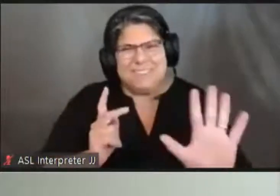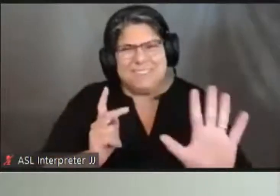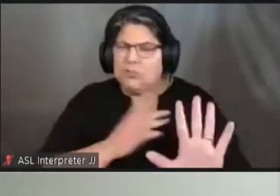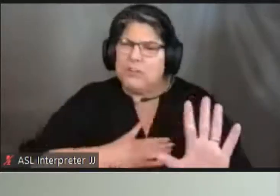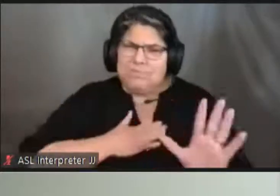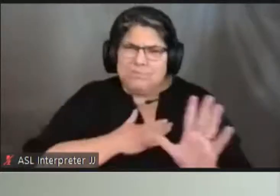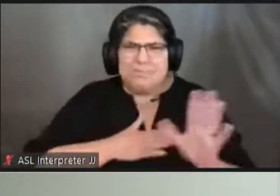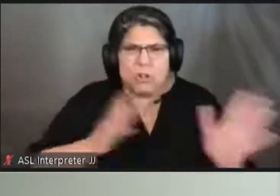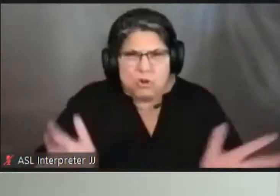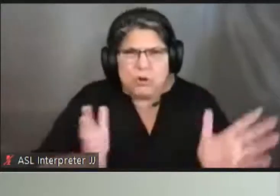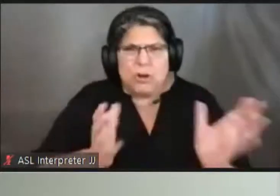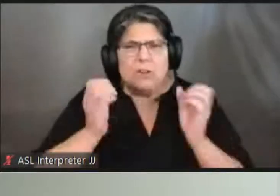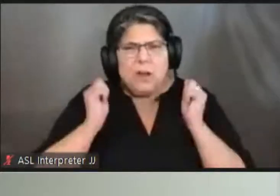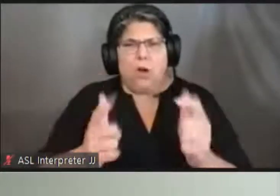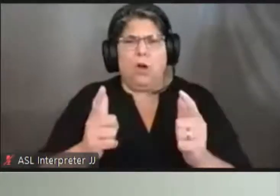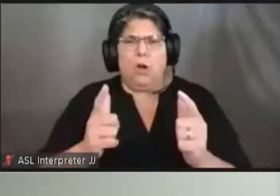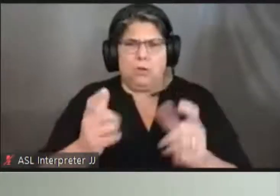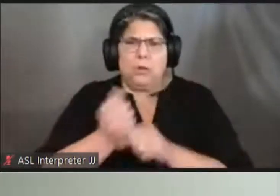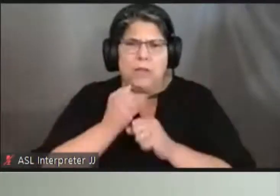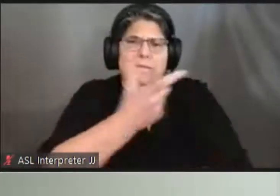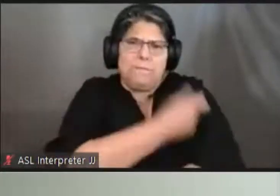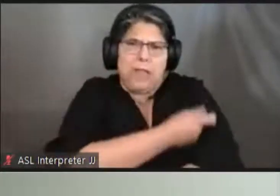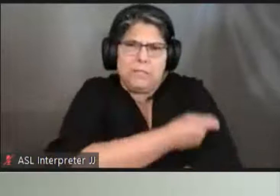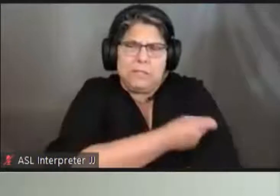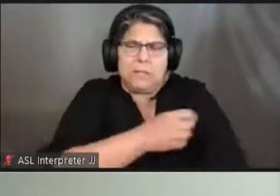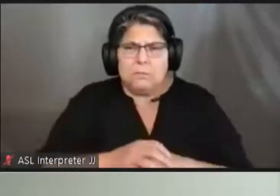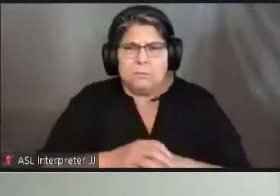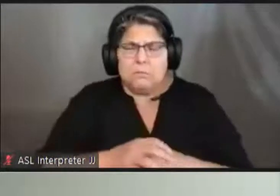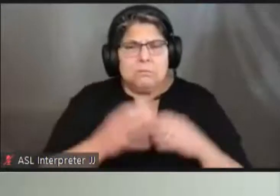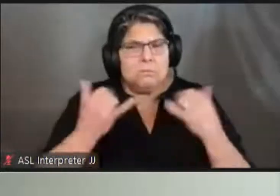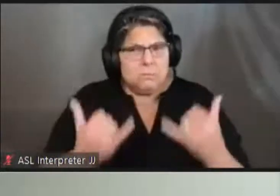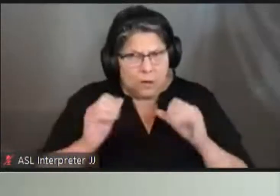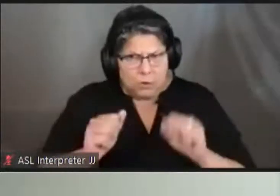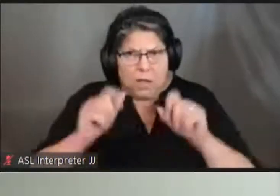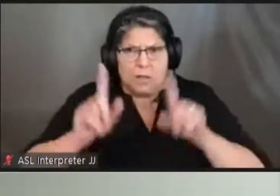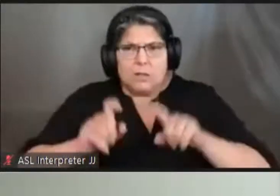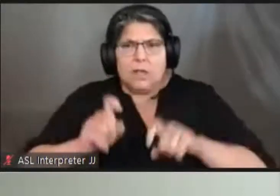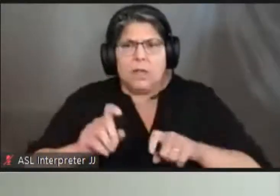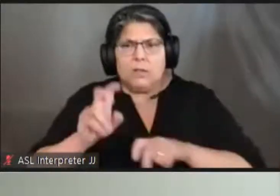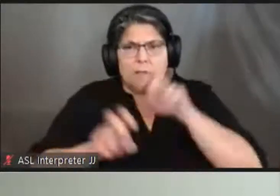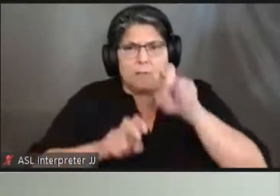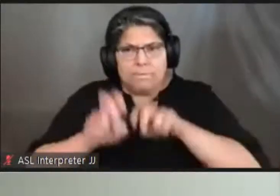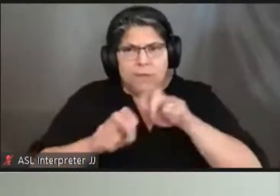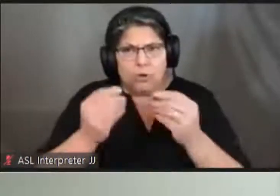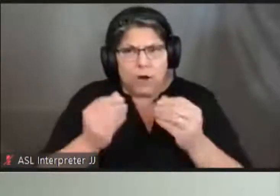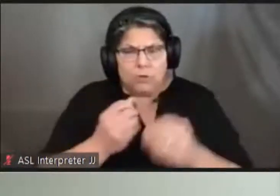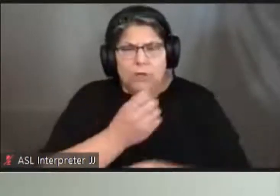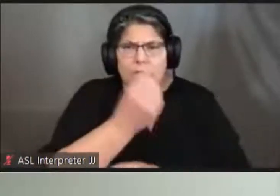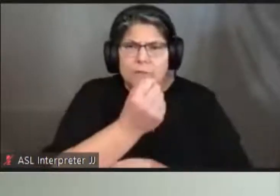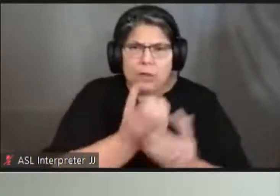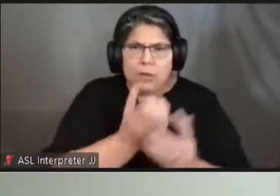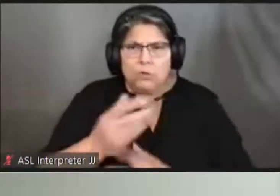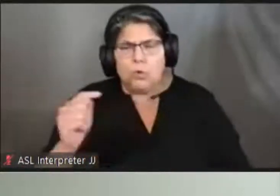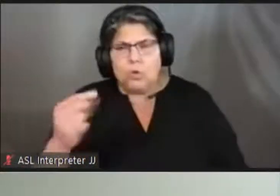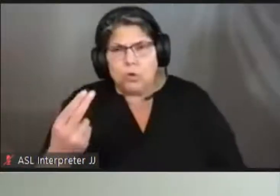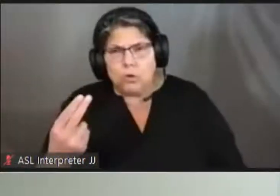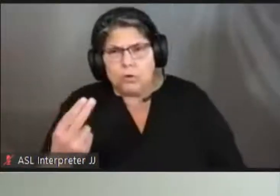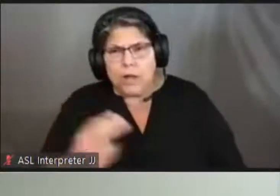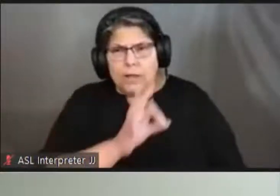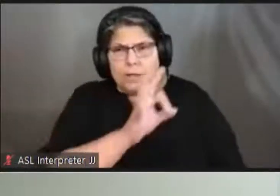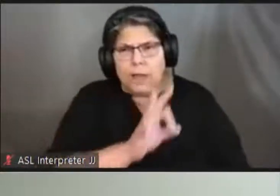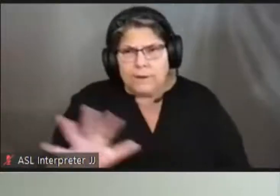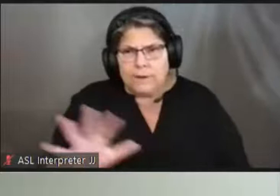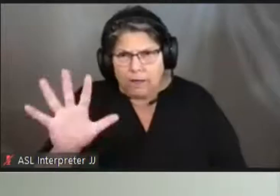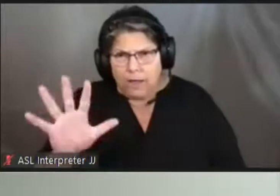vaccinated. Testing now is available at the fairgrounds from Saturday to Thursday, 9 to 5 p.m. and